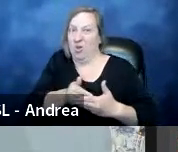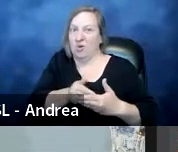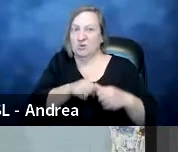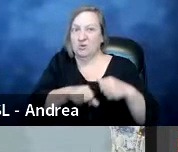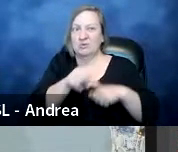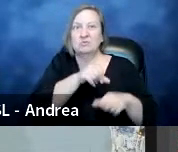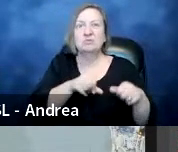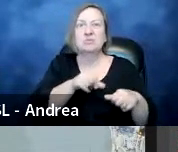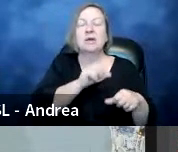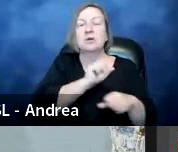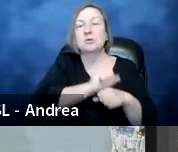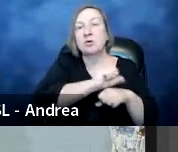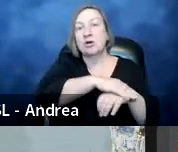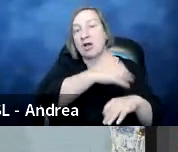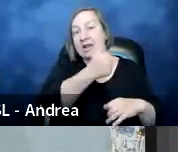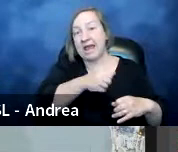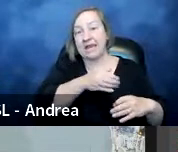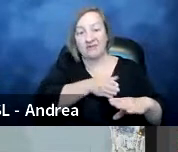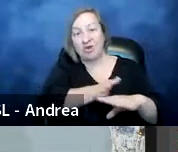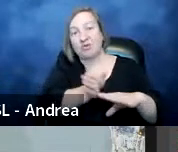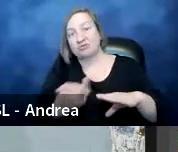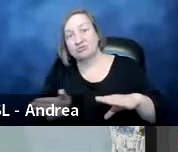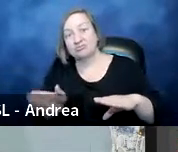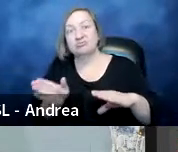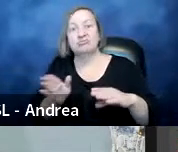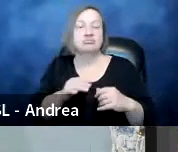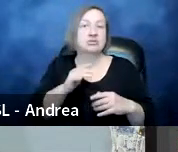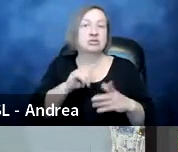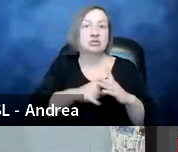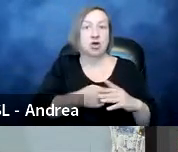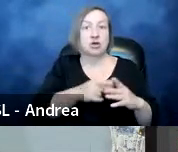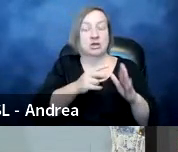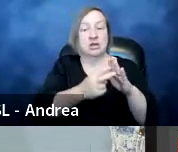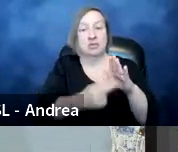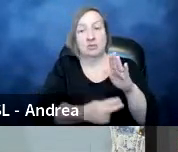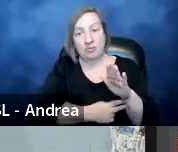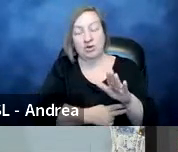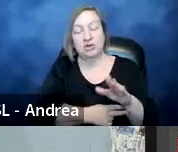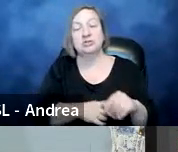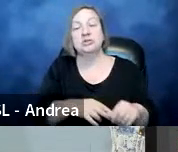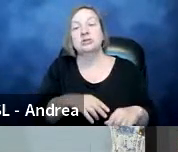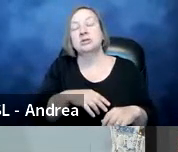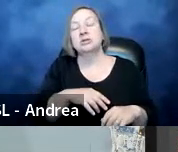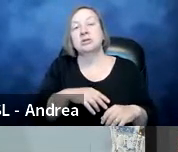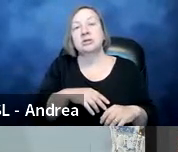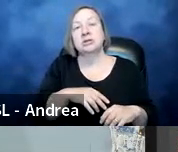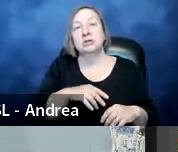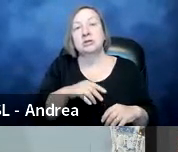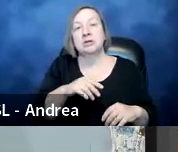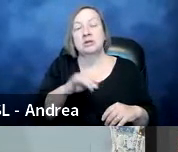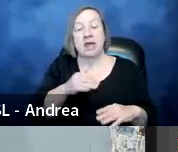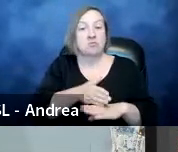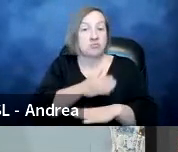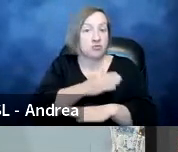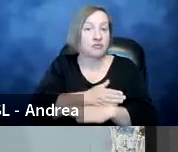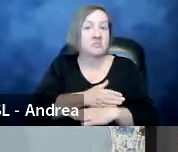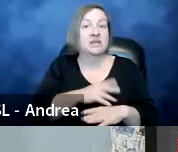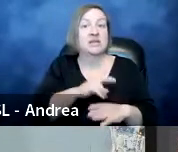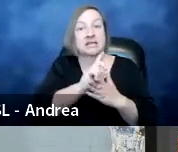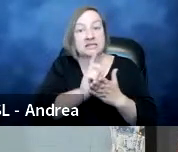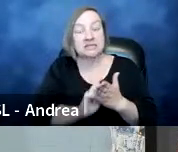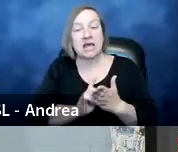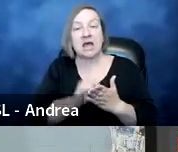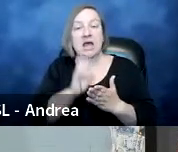interchanges through the improvements, starting in the bridge and moving out, the improvements in design you take affects the